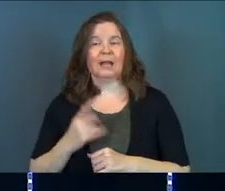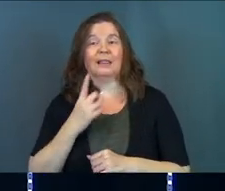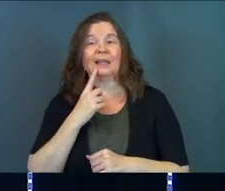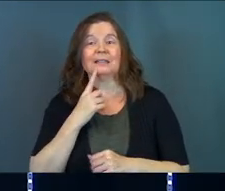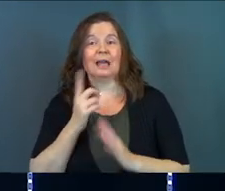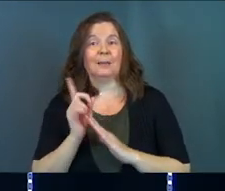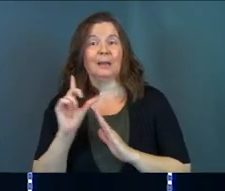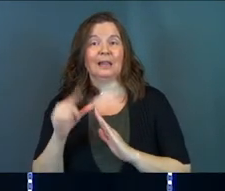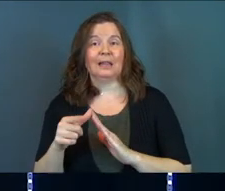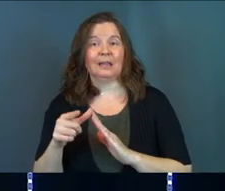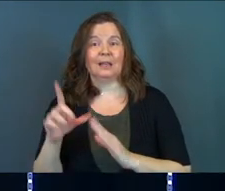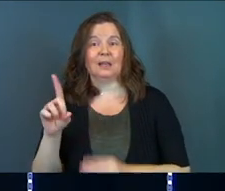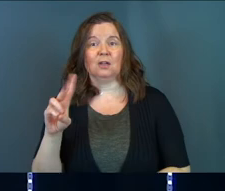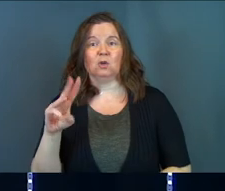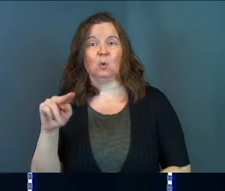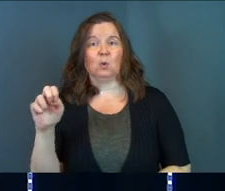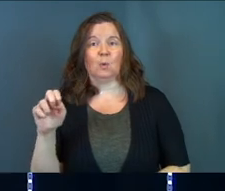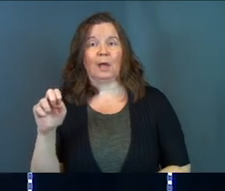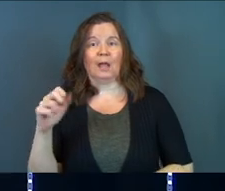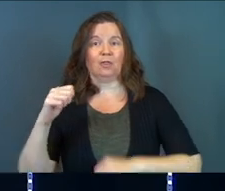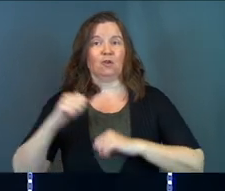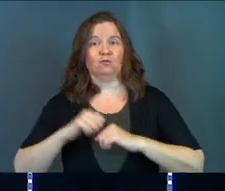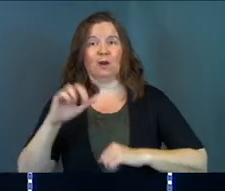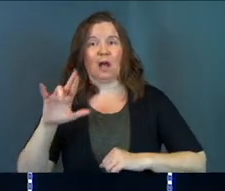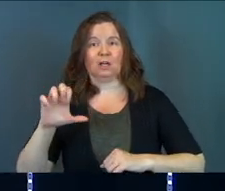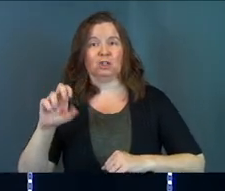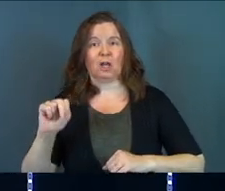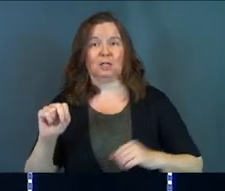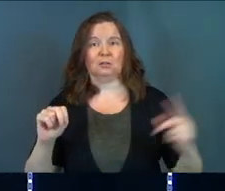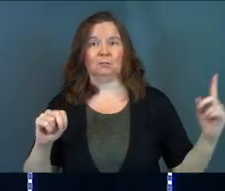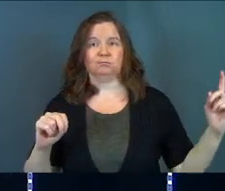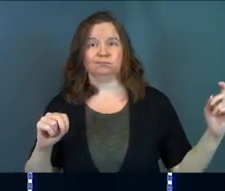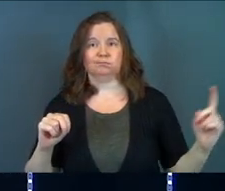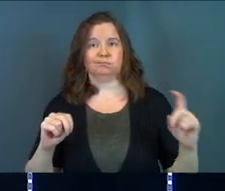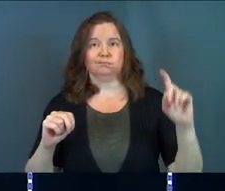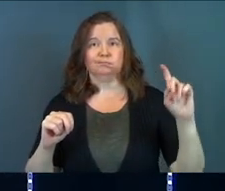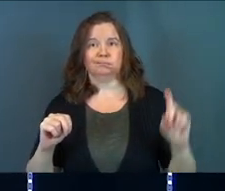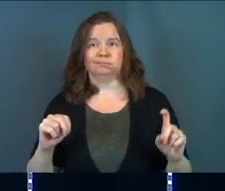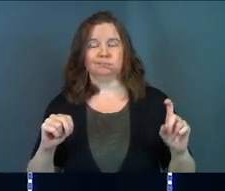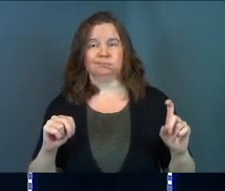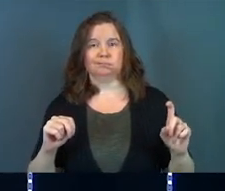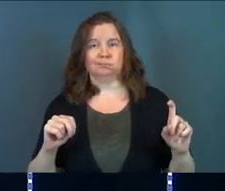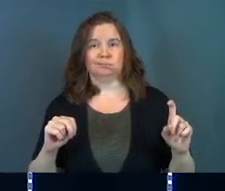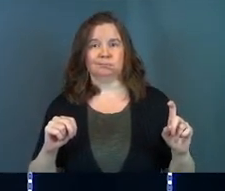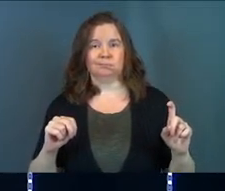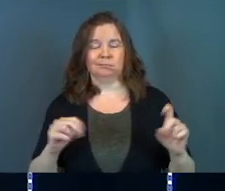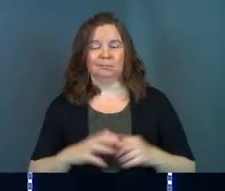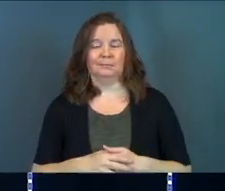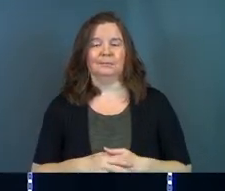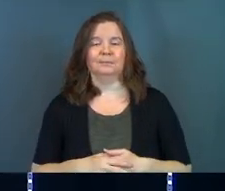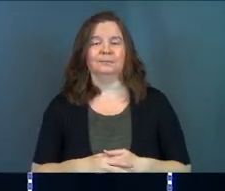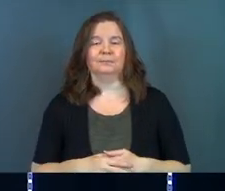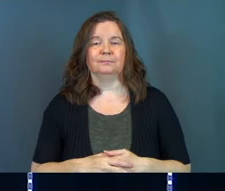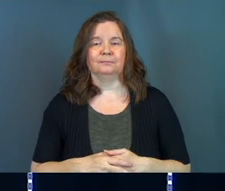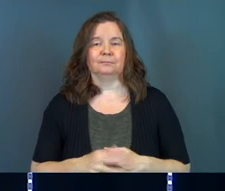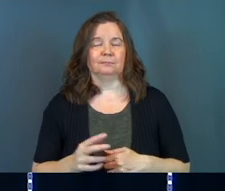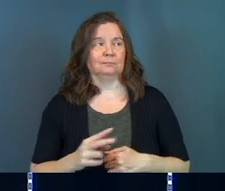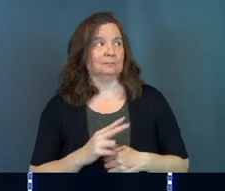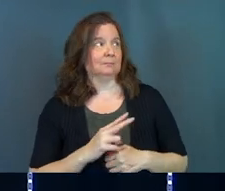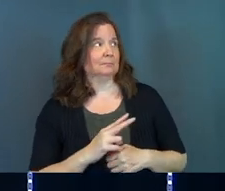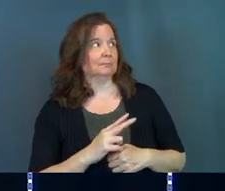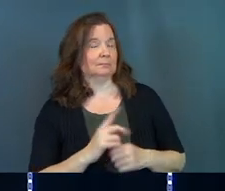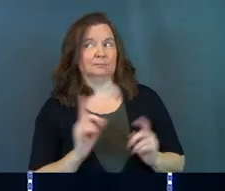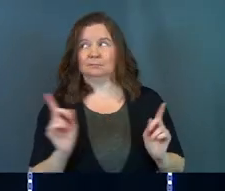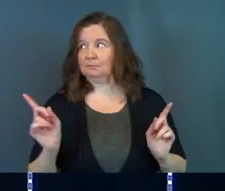And let's say a minute later, Dwayne The Rock Johnson also walks in and sits in the seat, the other seat next to you, and